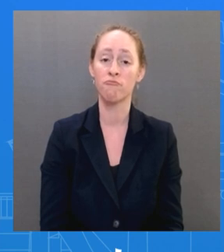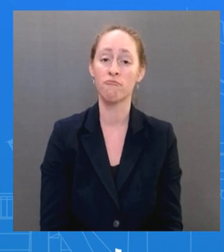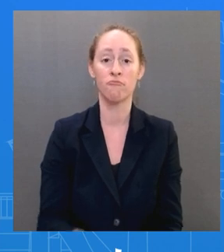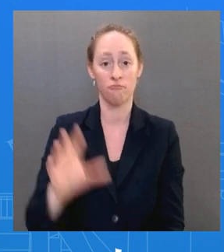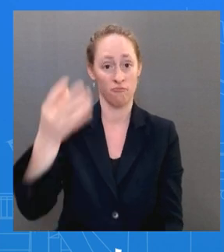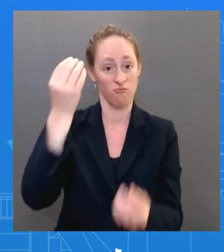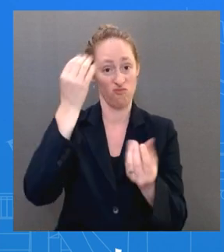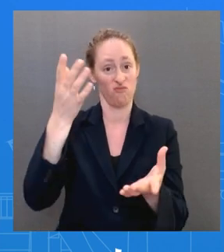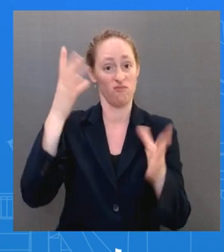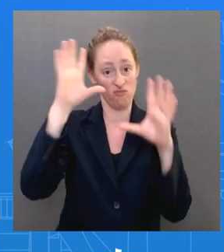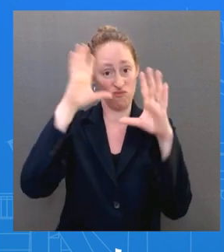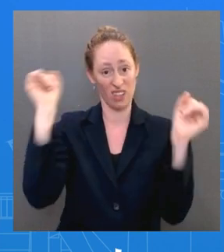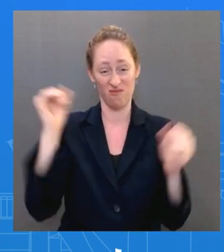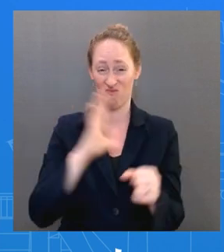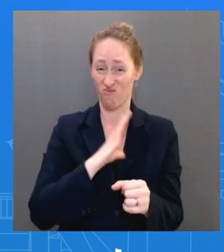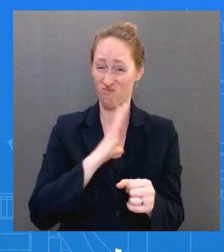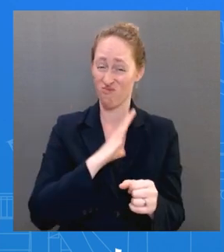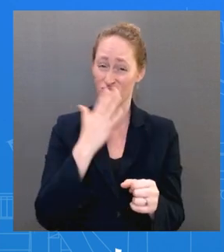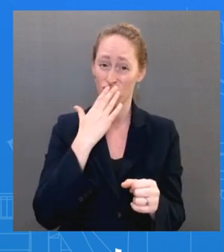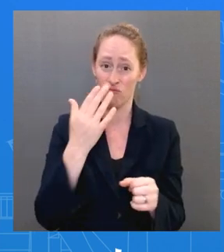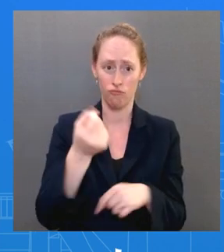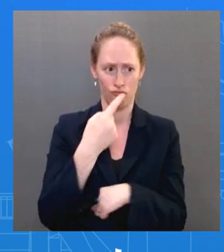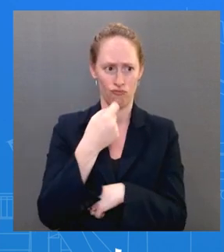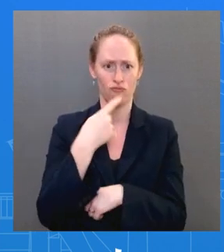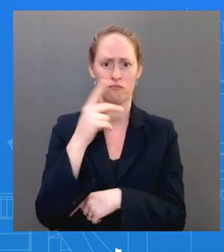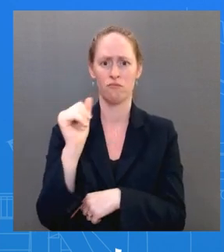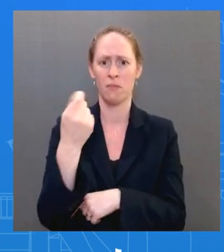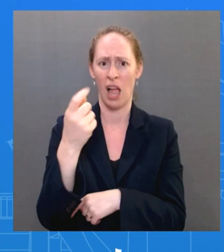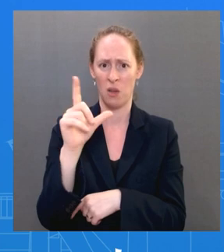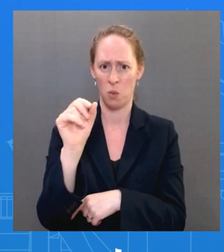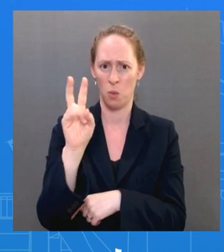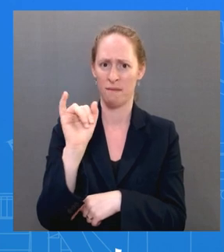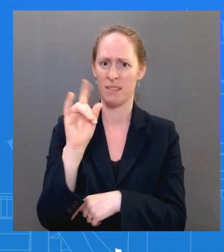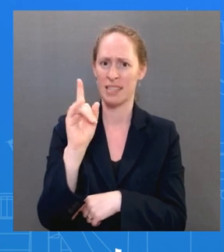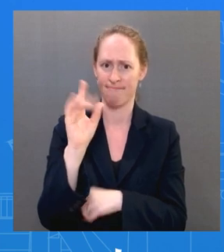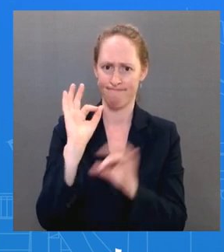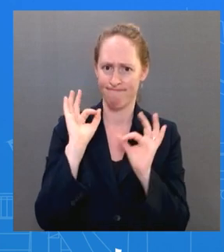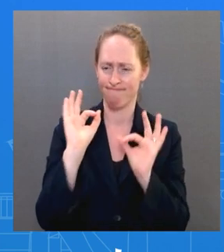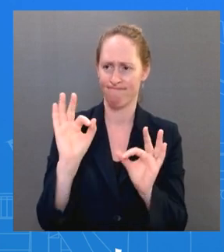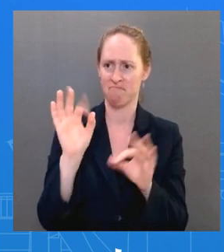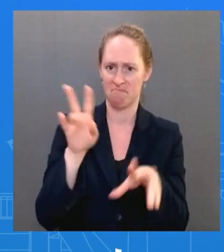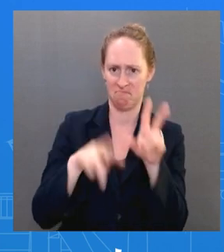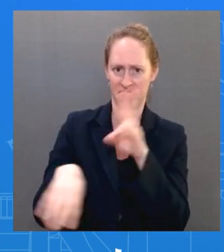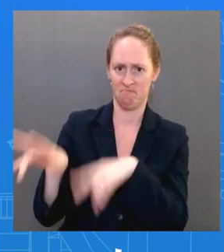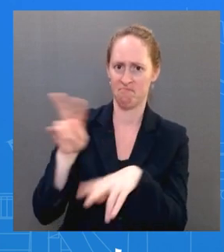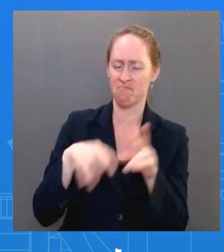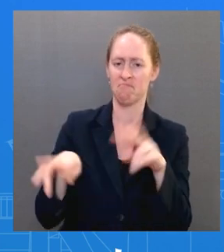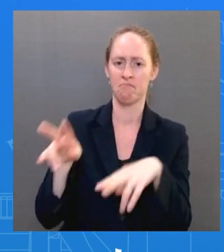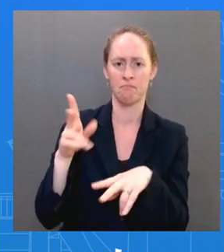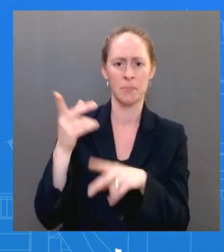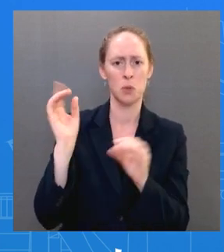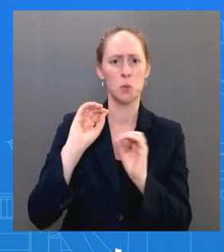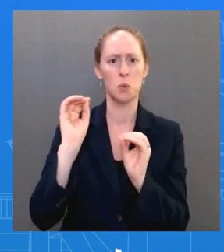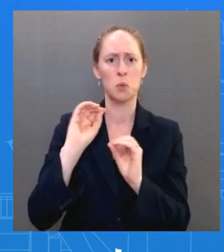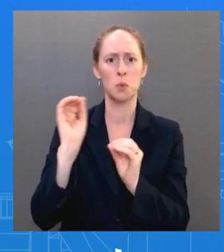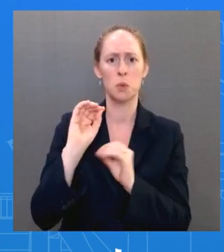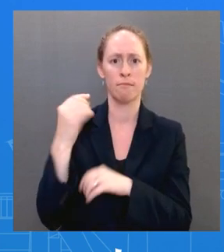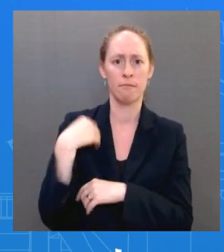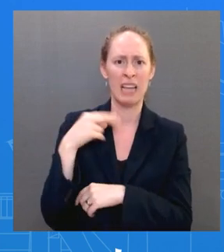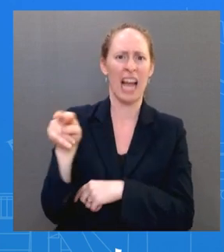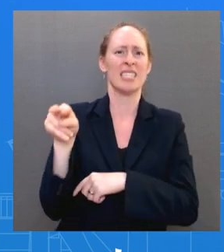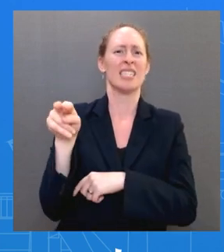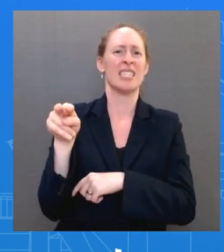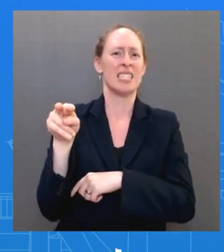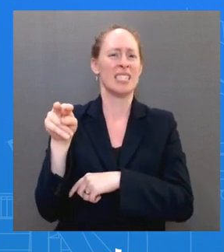illness thus far which gives me cause to alter the initial expectation. Early use